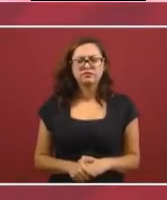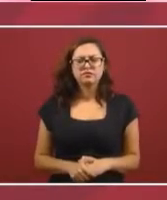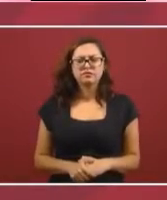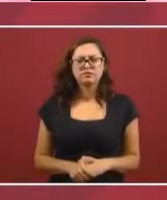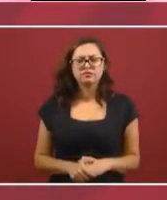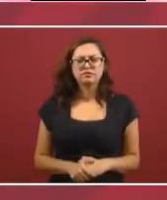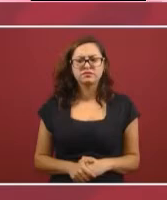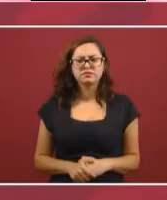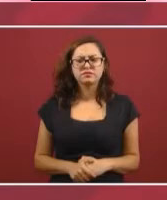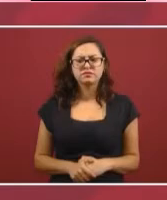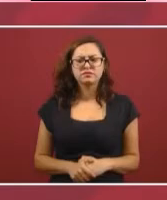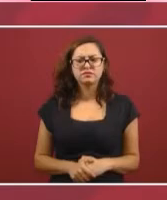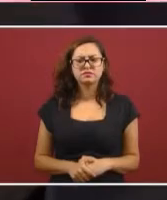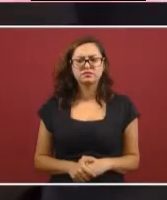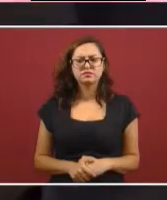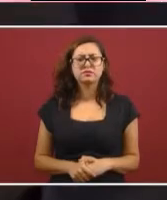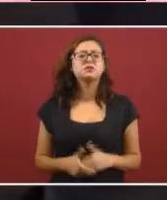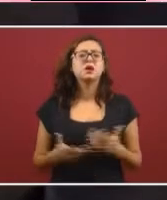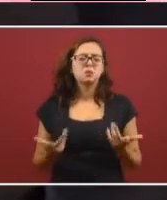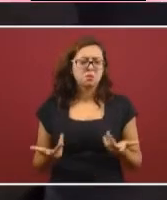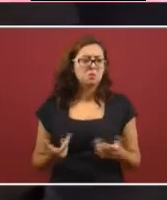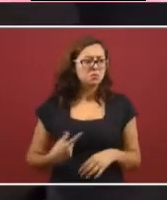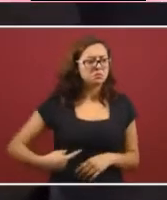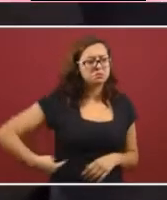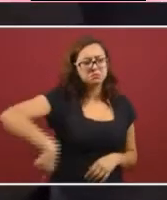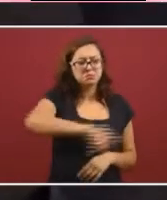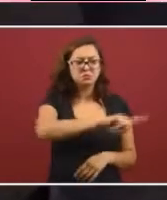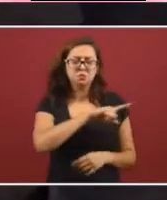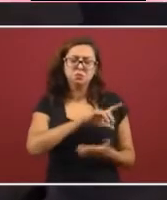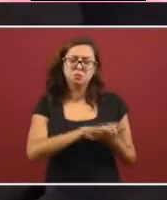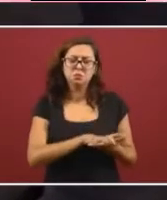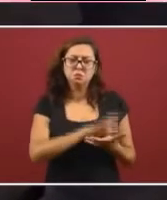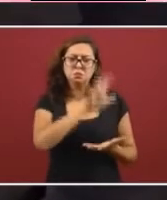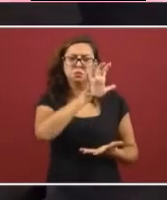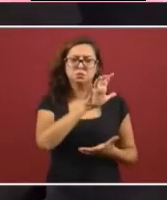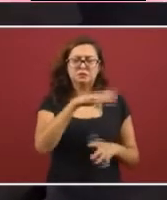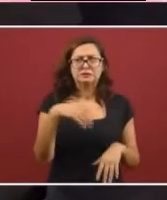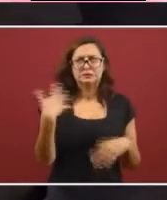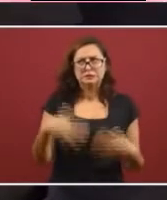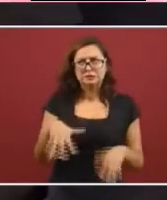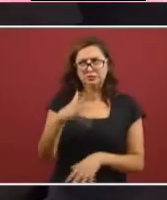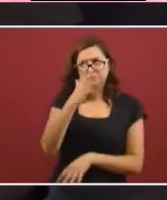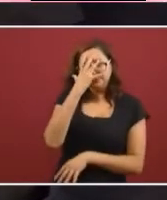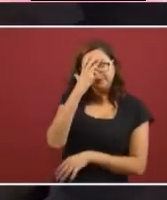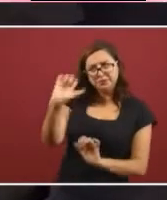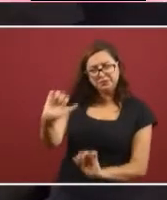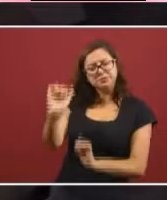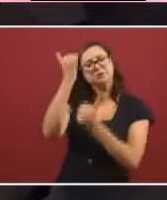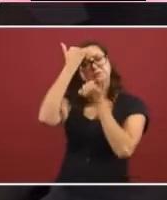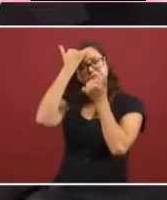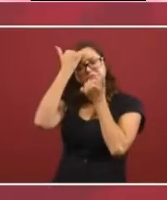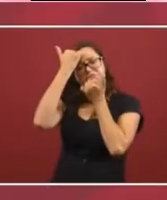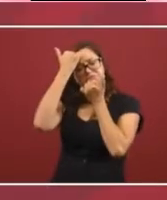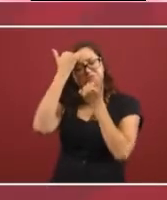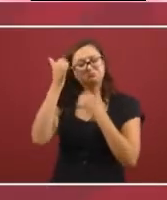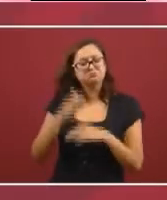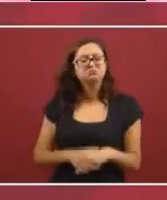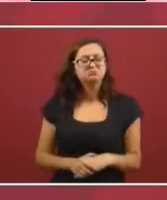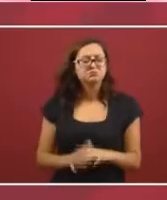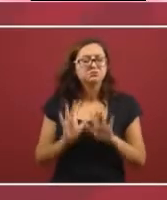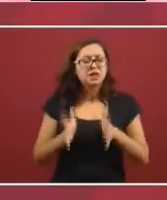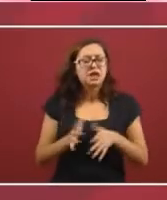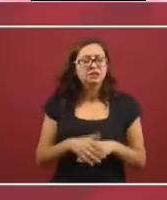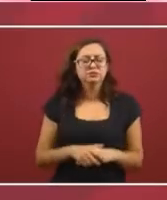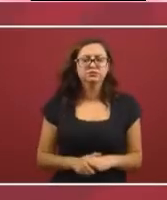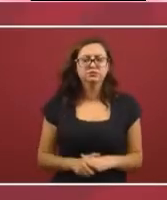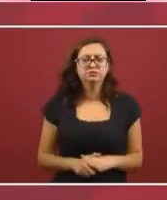going from the federal police going into the new police, many of them are repentant and embarrassed